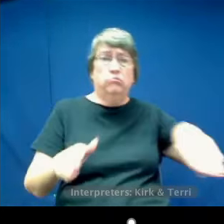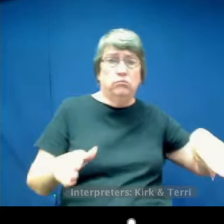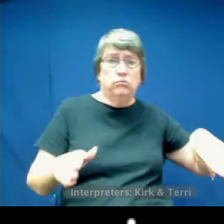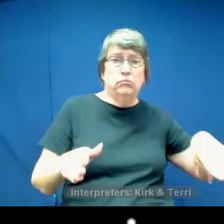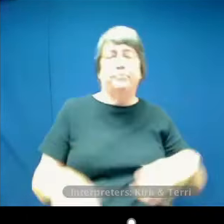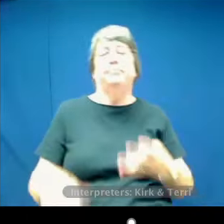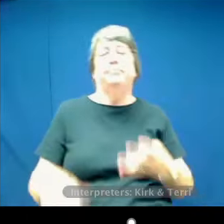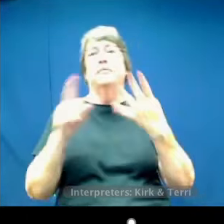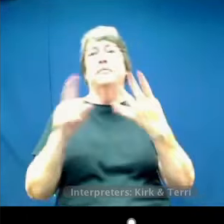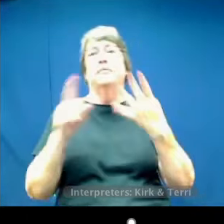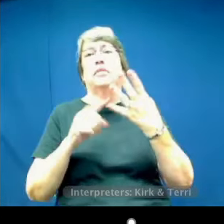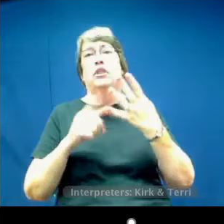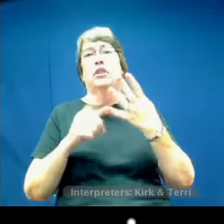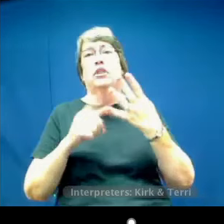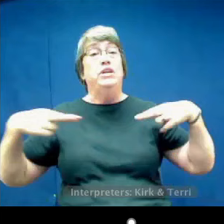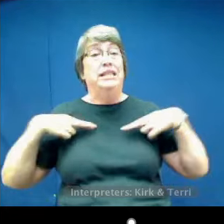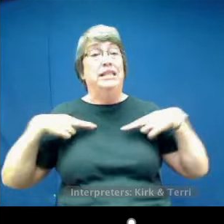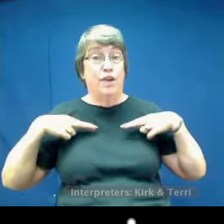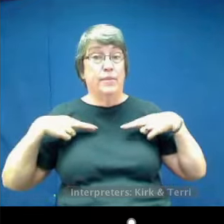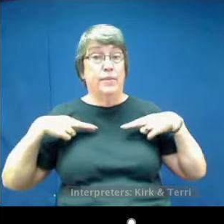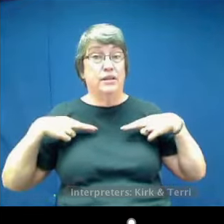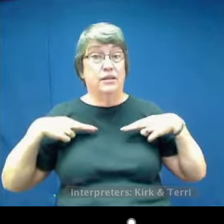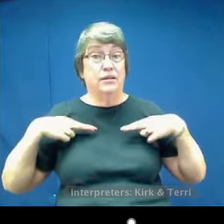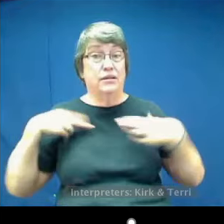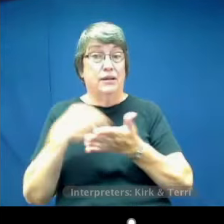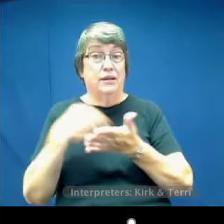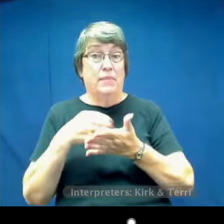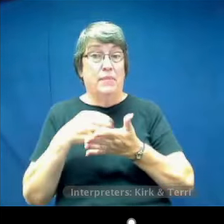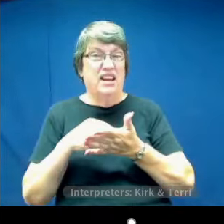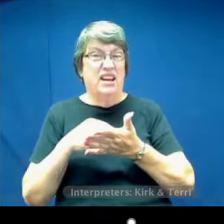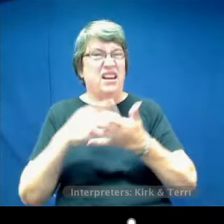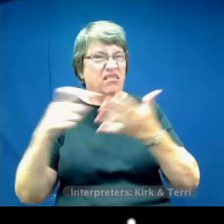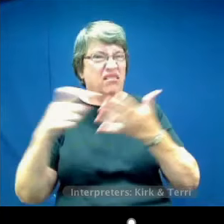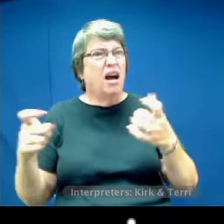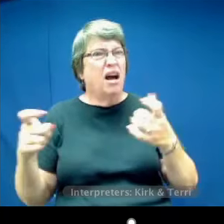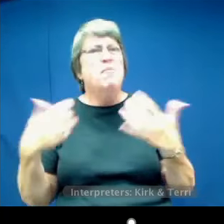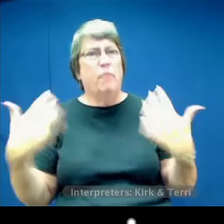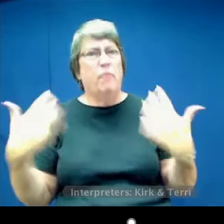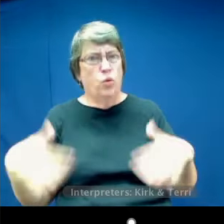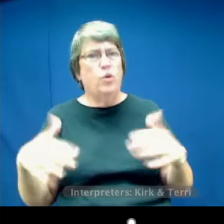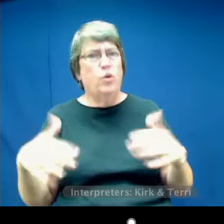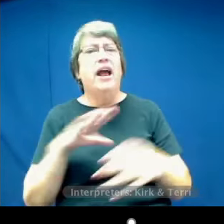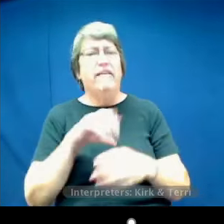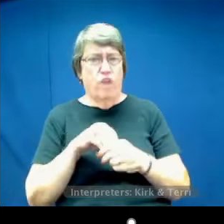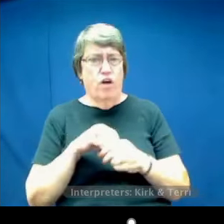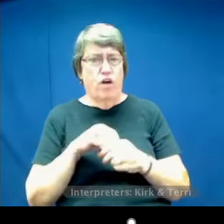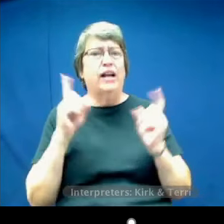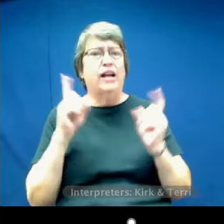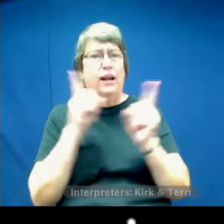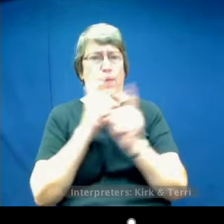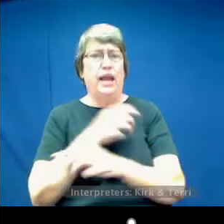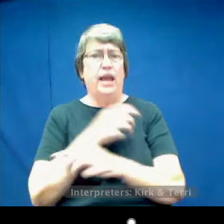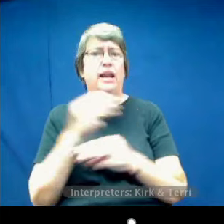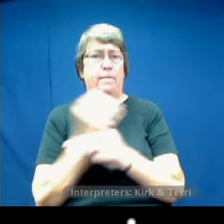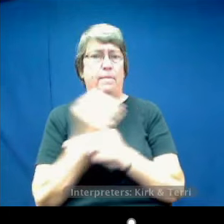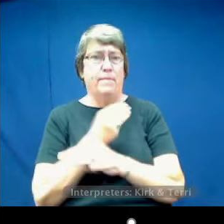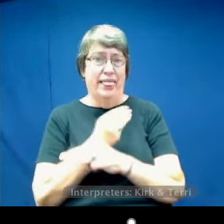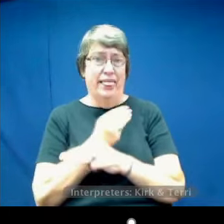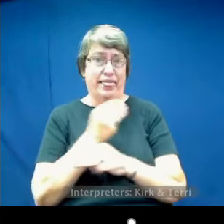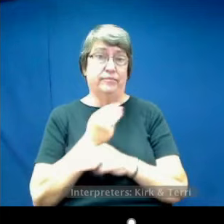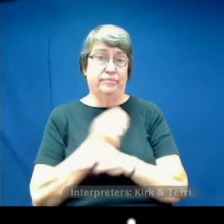Retirement assets and the like, all involve somewhat complicated